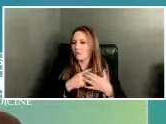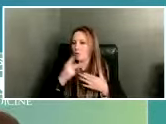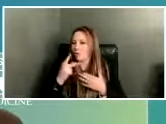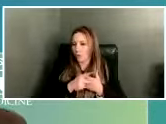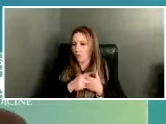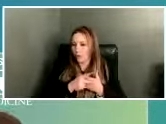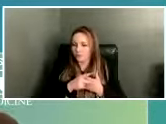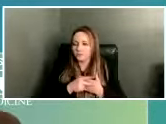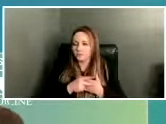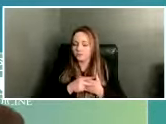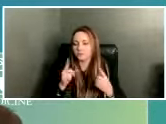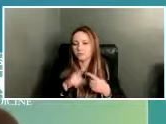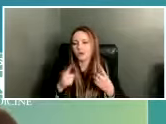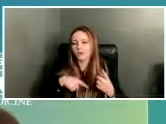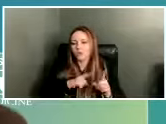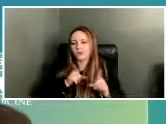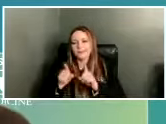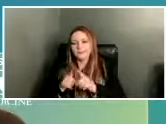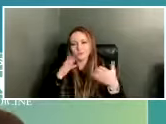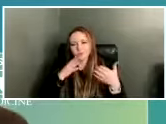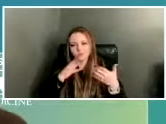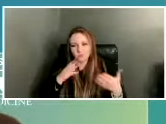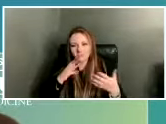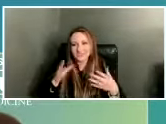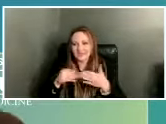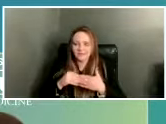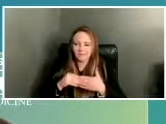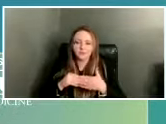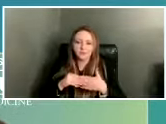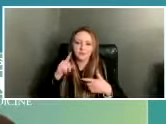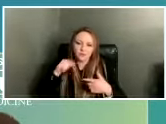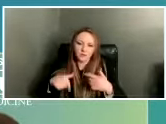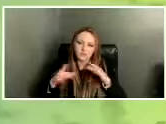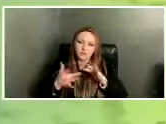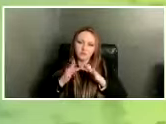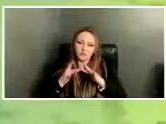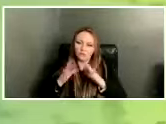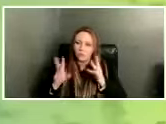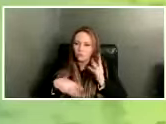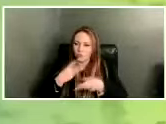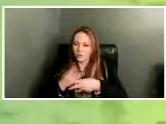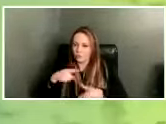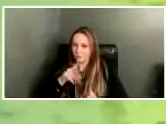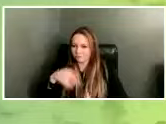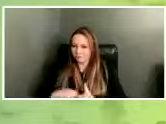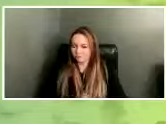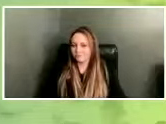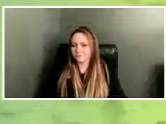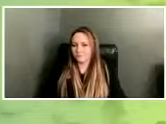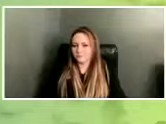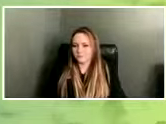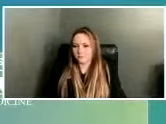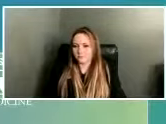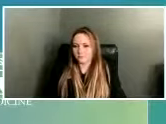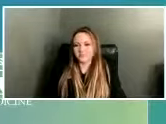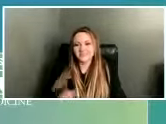programs. But we also appreciate, as Jareese said, the flexibility of this virtual world that we're in. Yeah. So and I would say that has